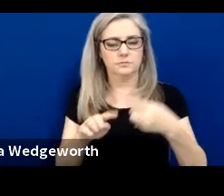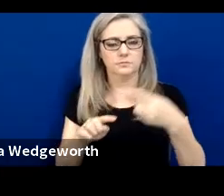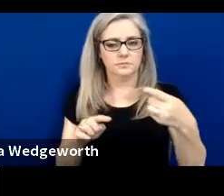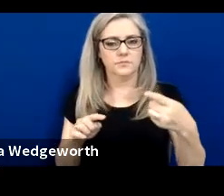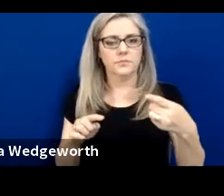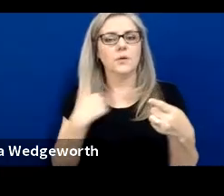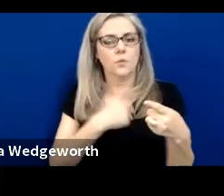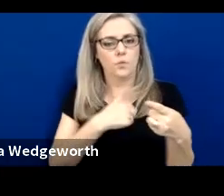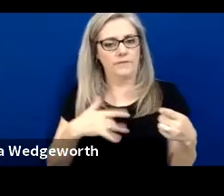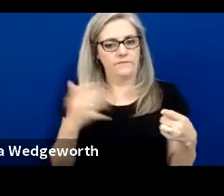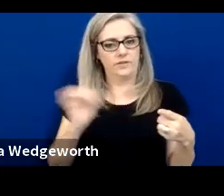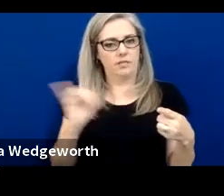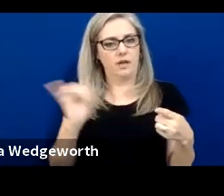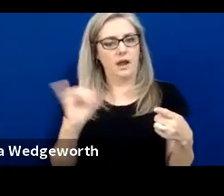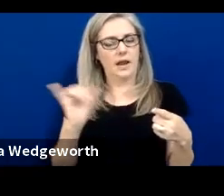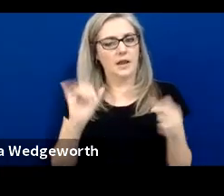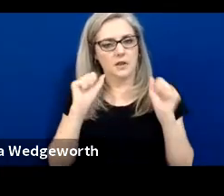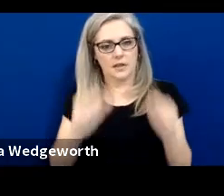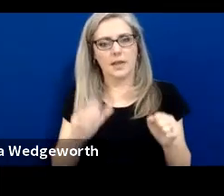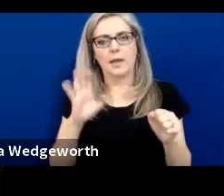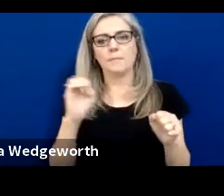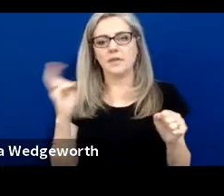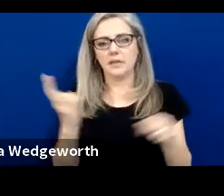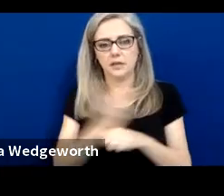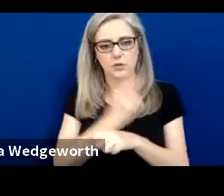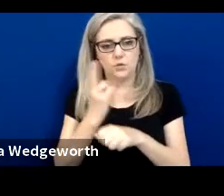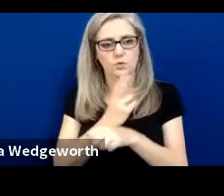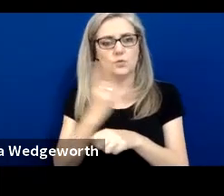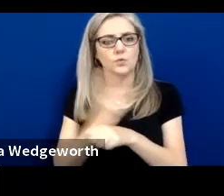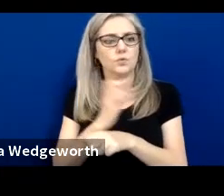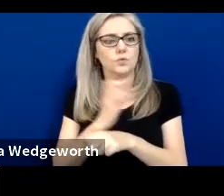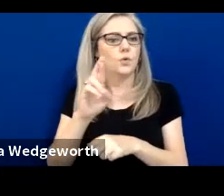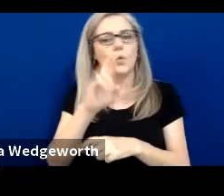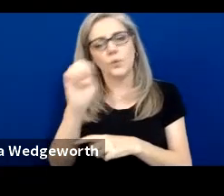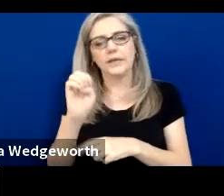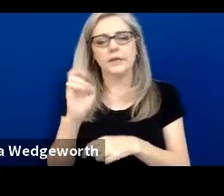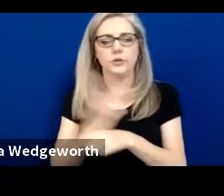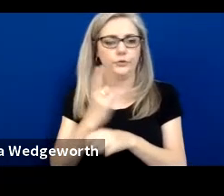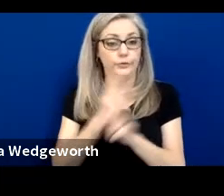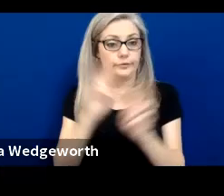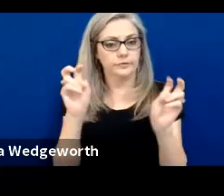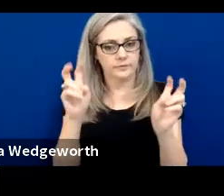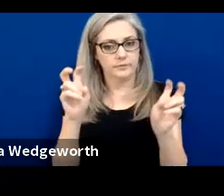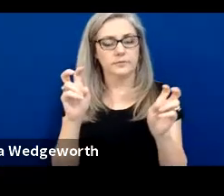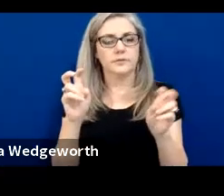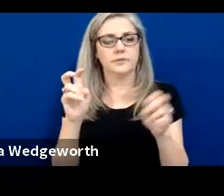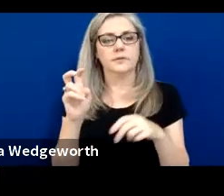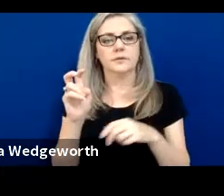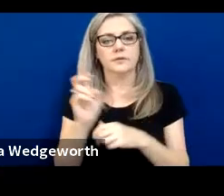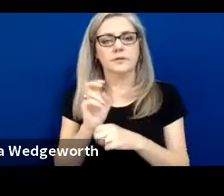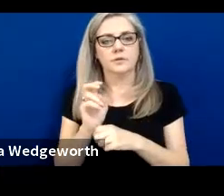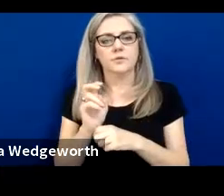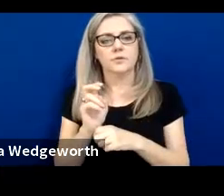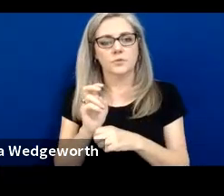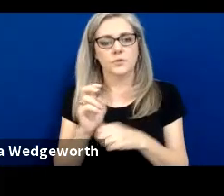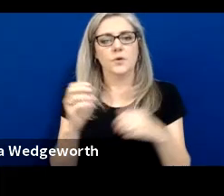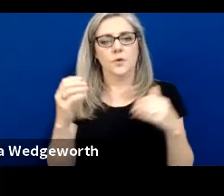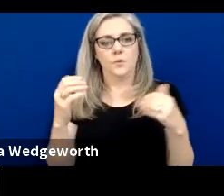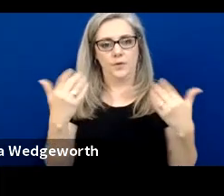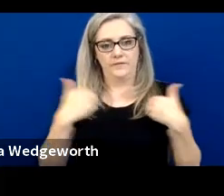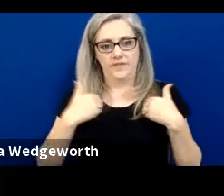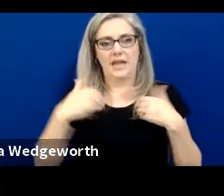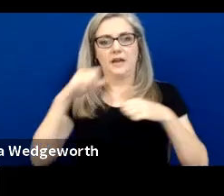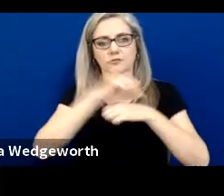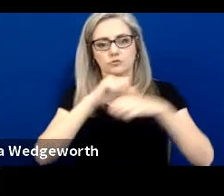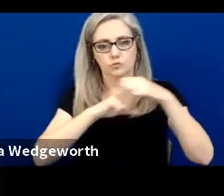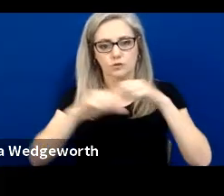we feel like can be used or reused, I should say. We have had a structural engineer